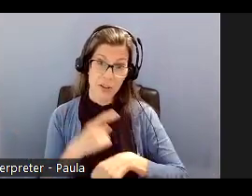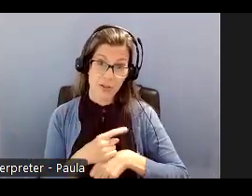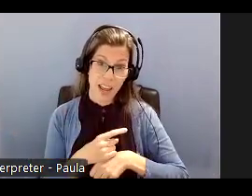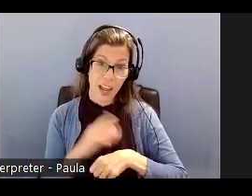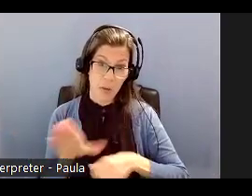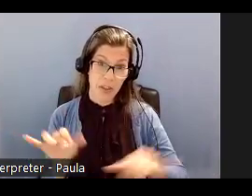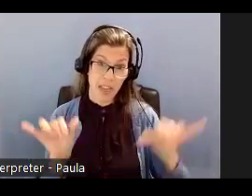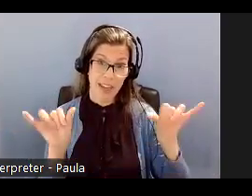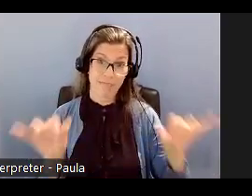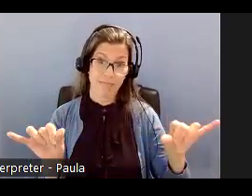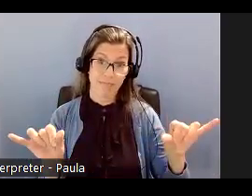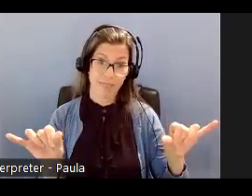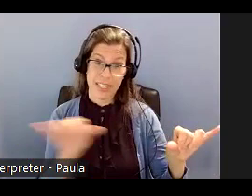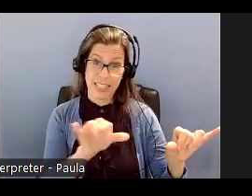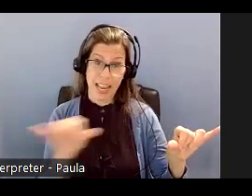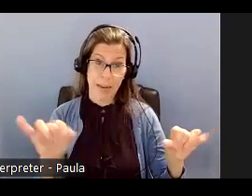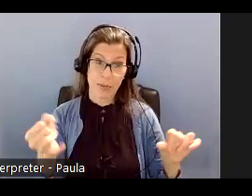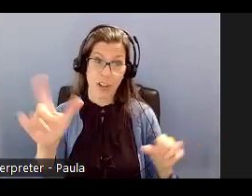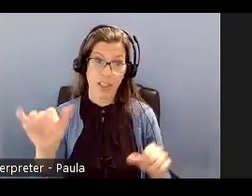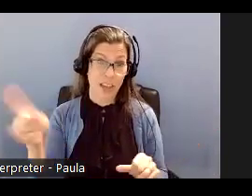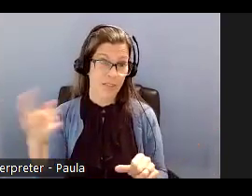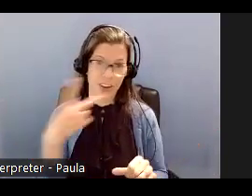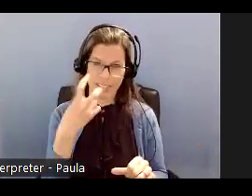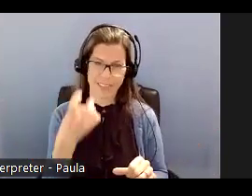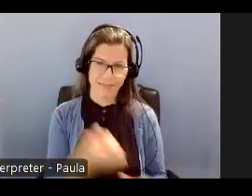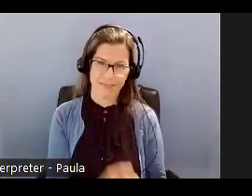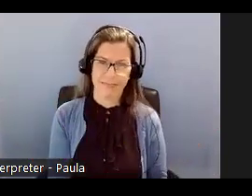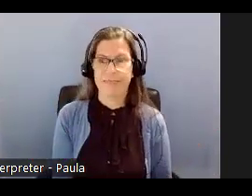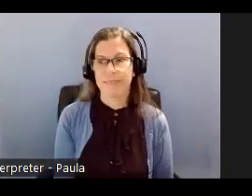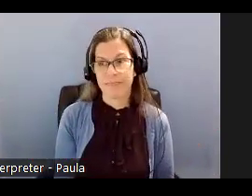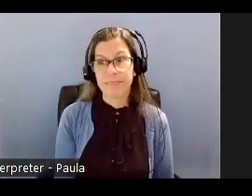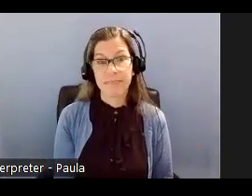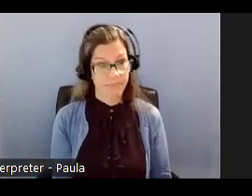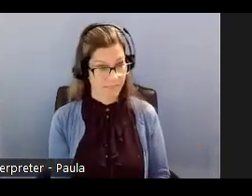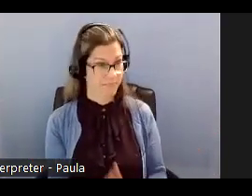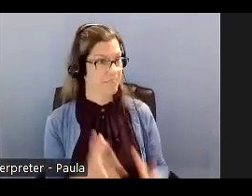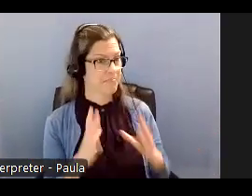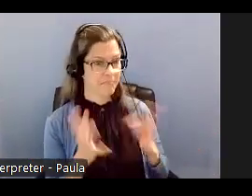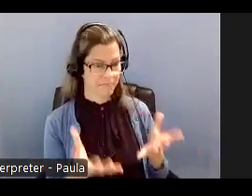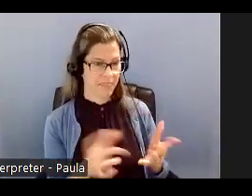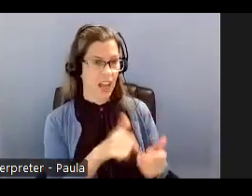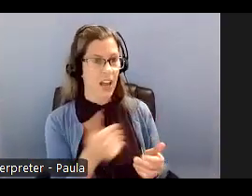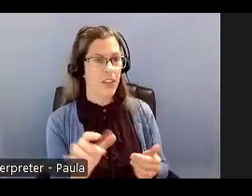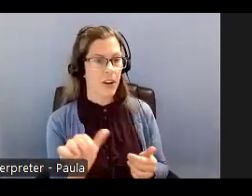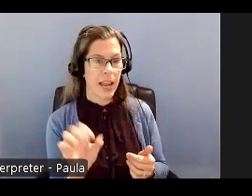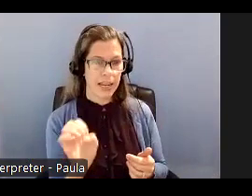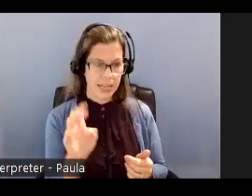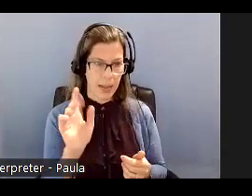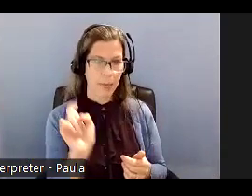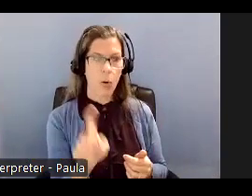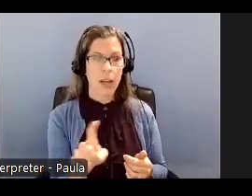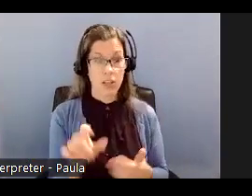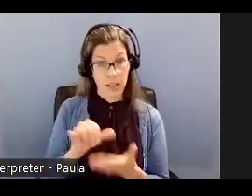be reflected July 1st when that transition happens. That's okay. I've got another AEM question here. So